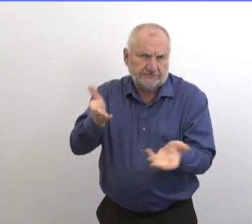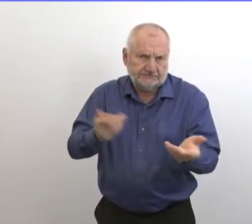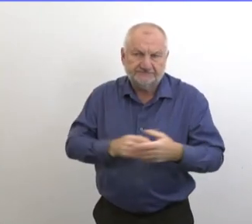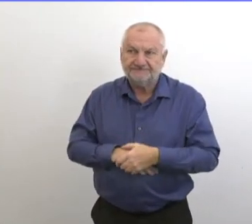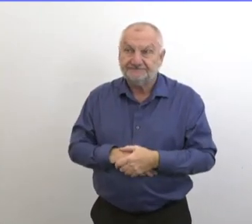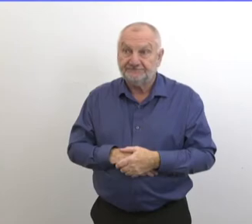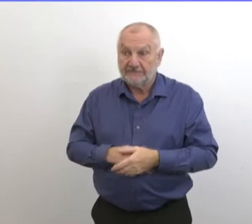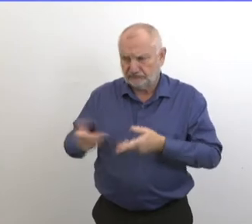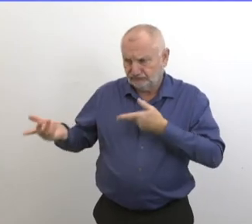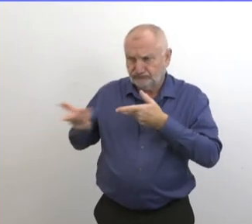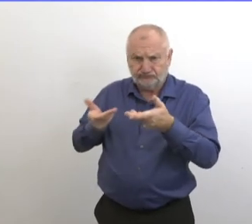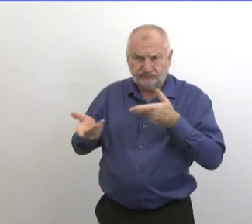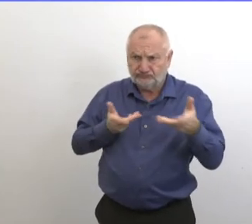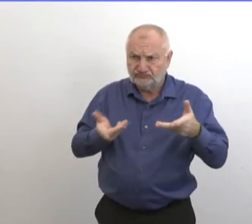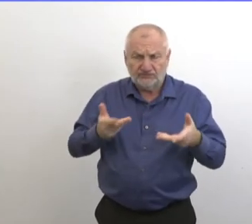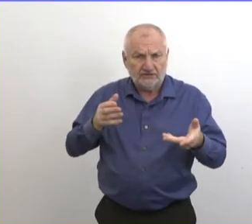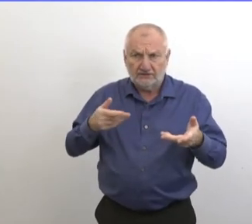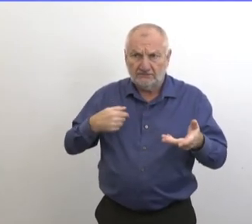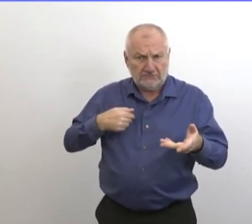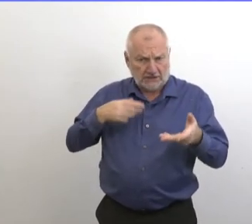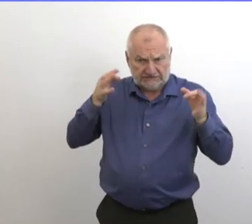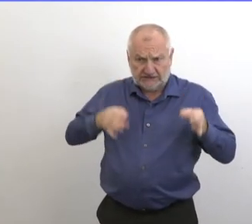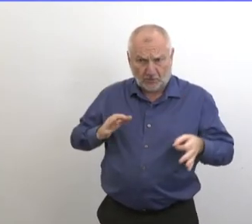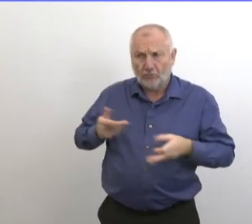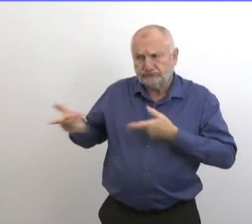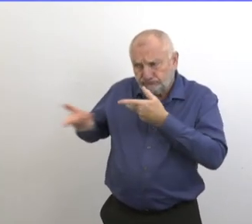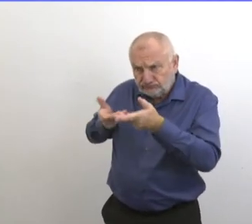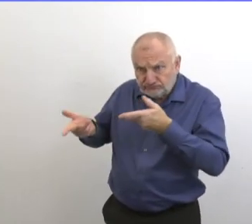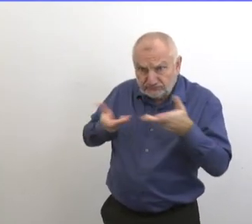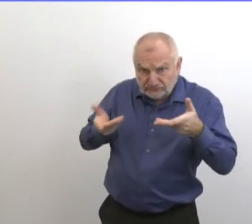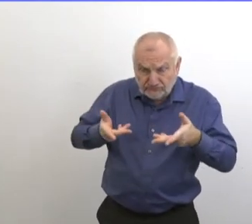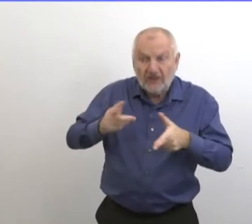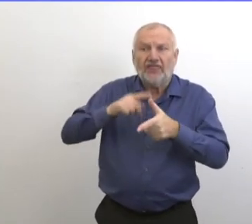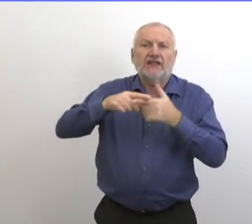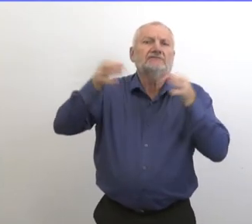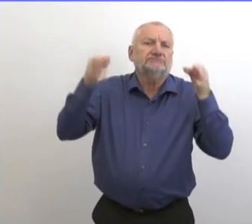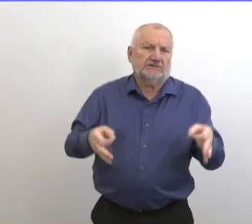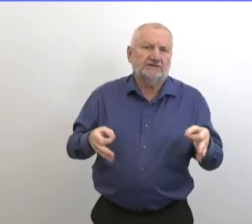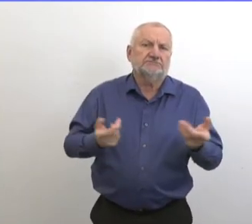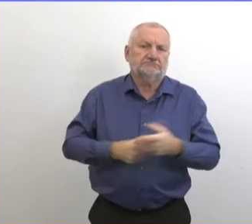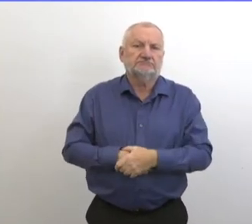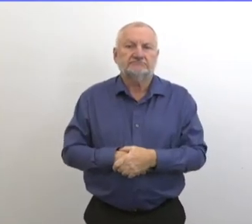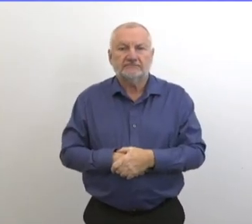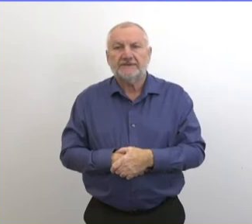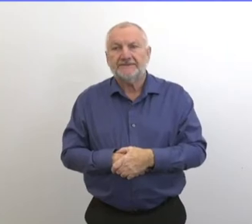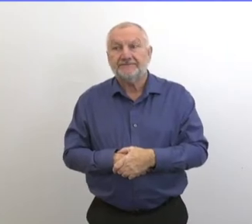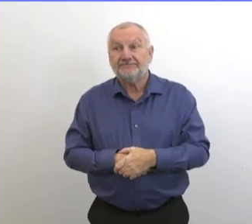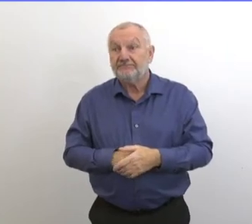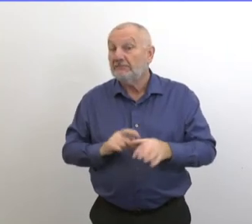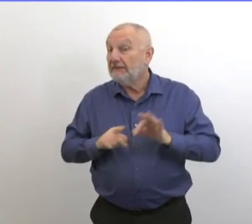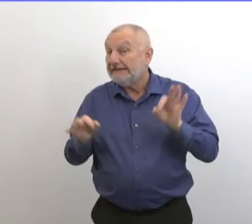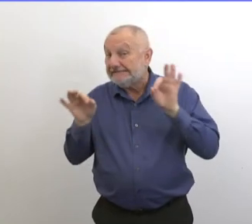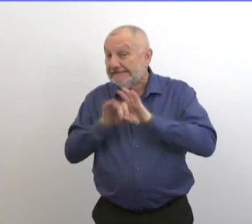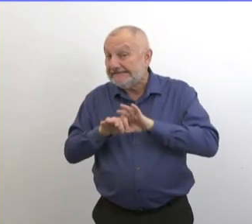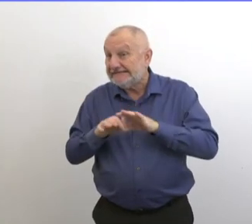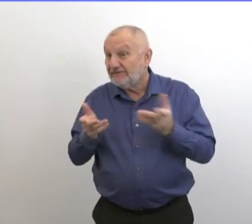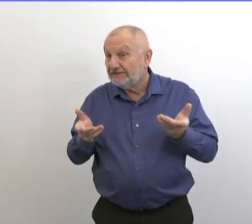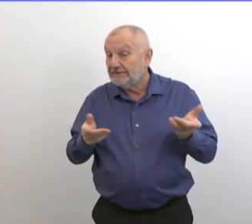communities, there's the necessary staffing supports in place to look after those individuals.